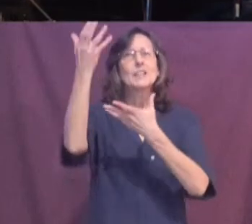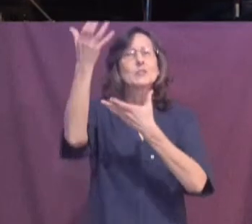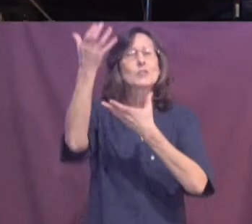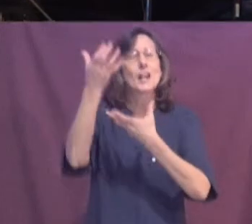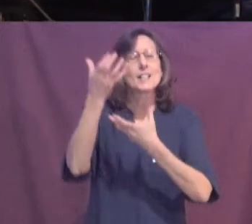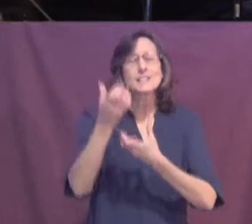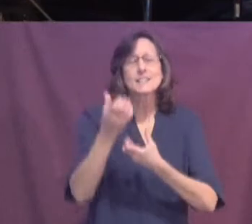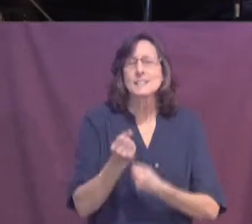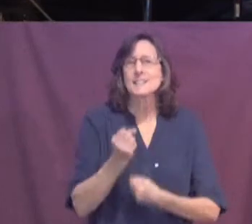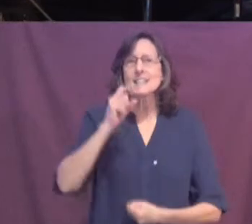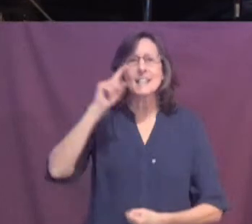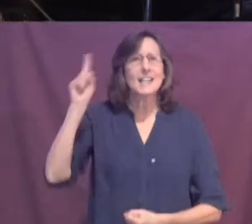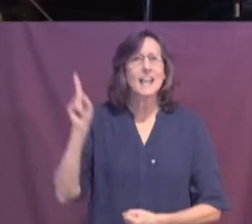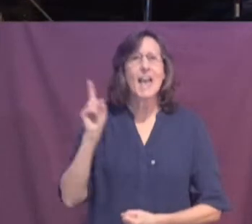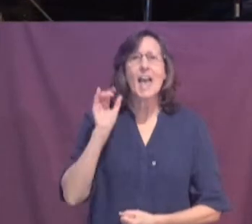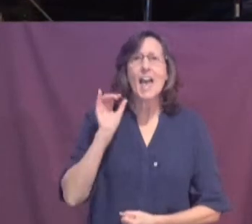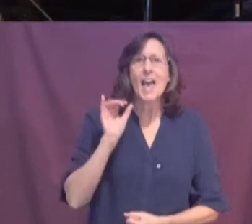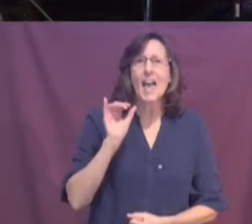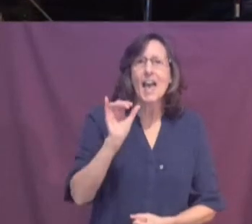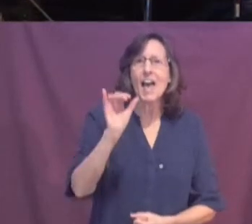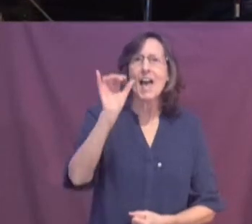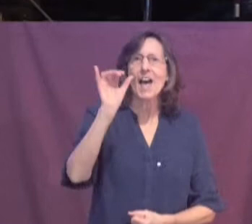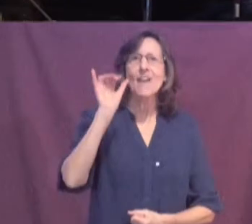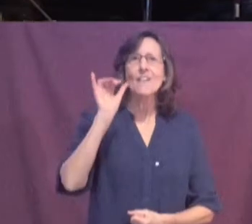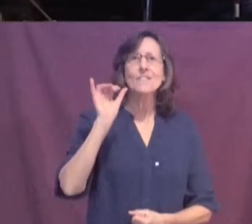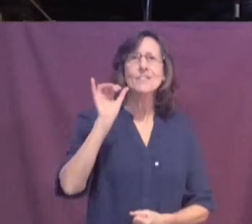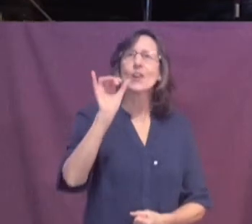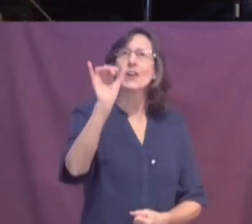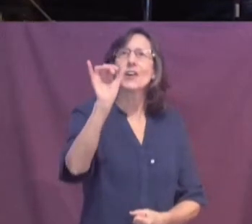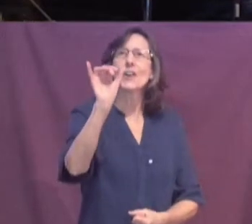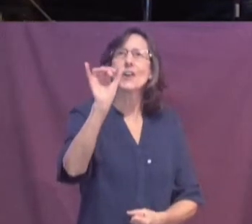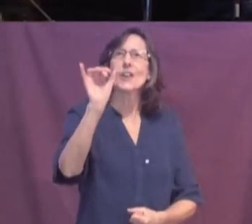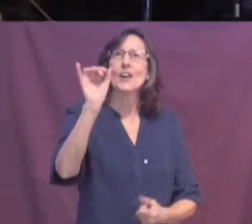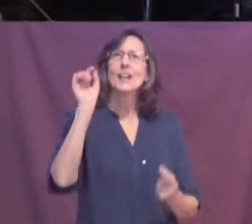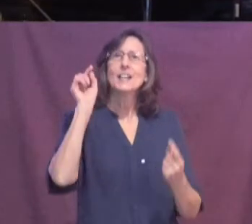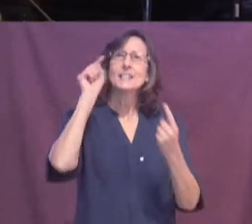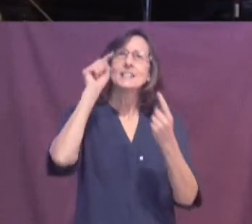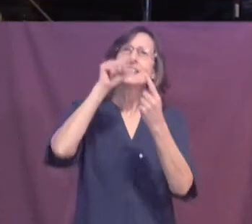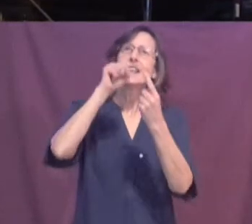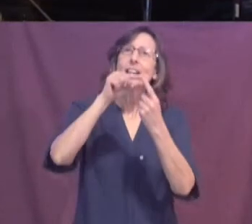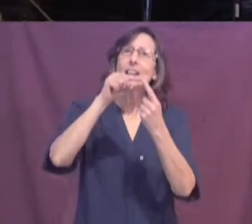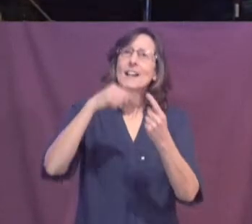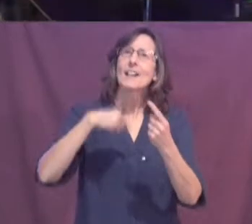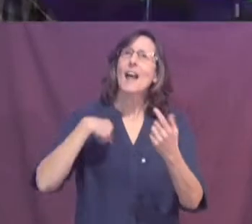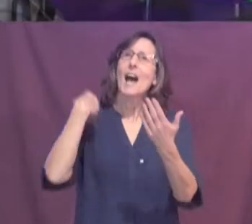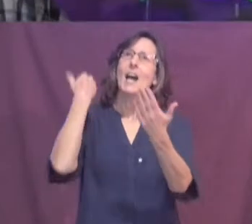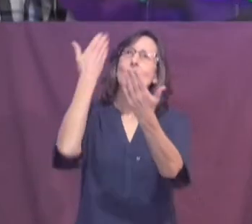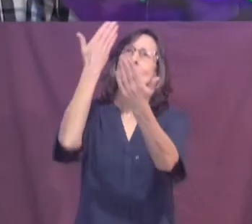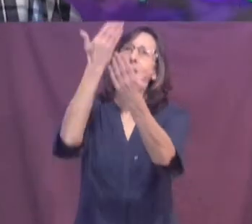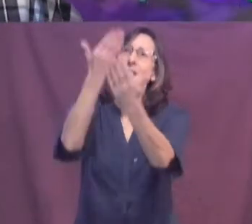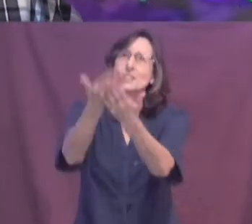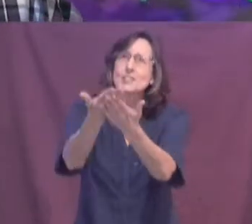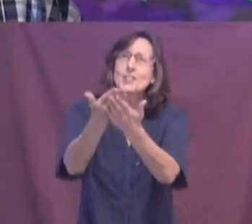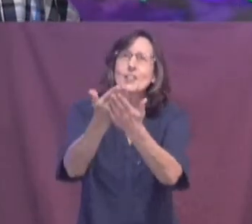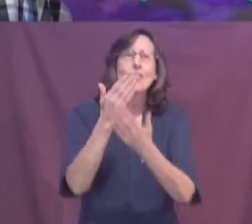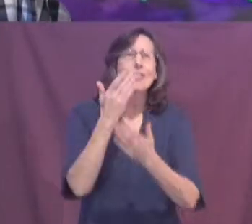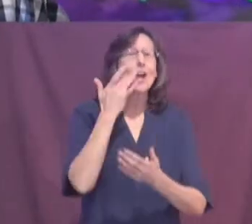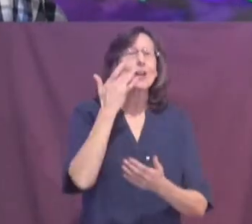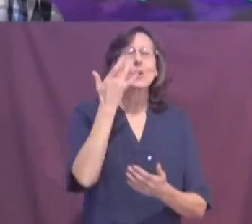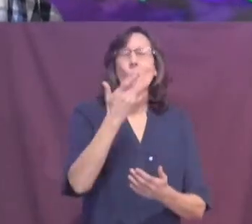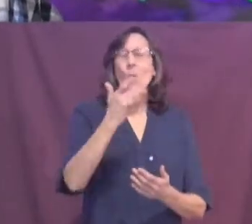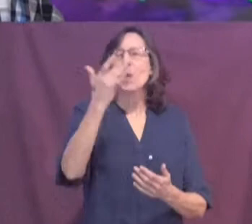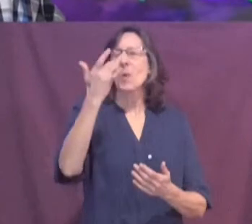hoping, trusting ever, till I reach